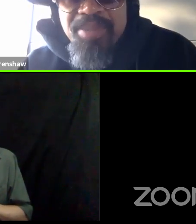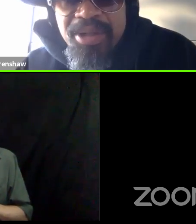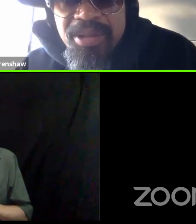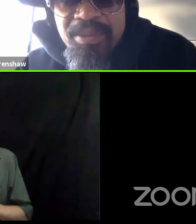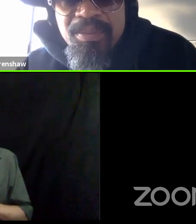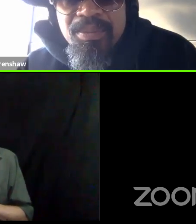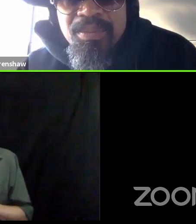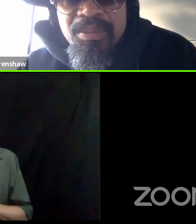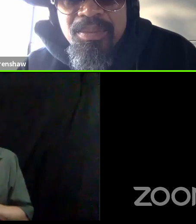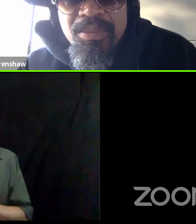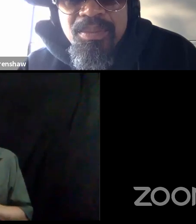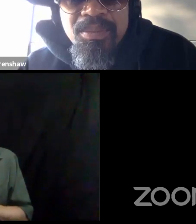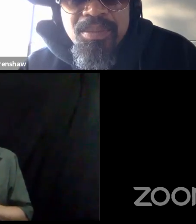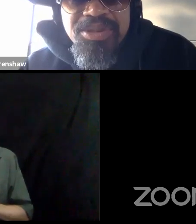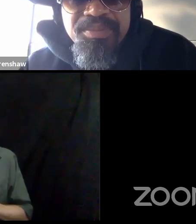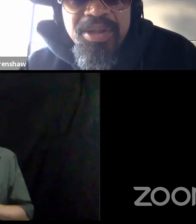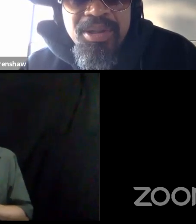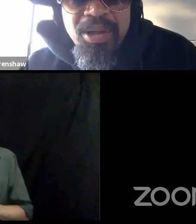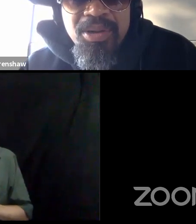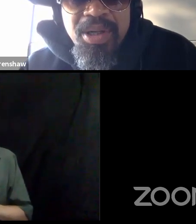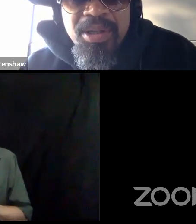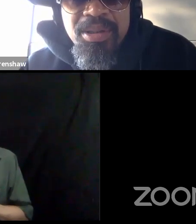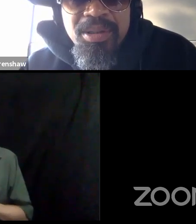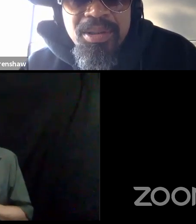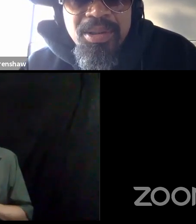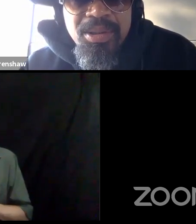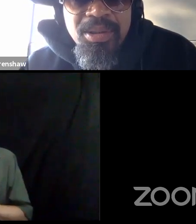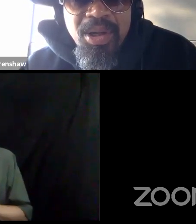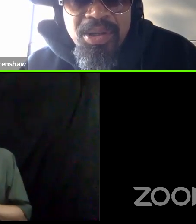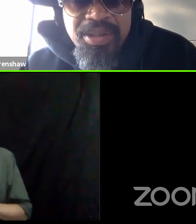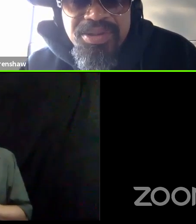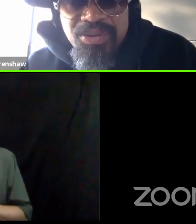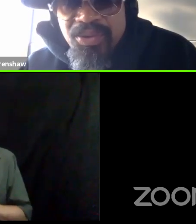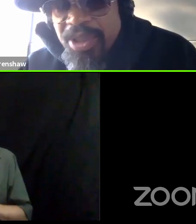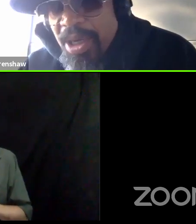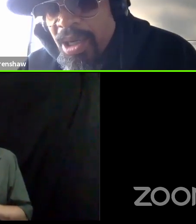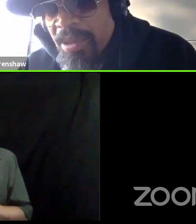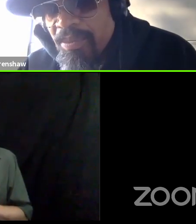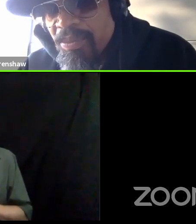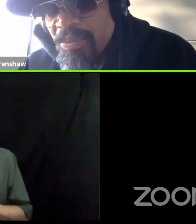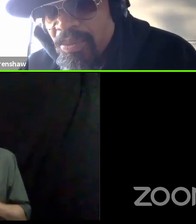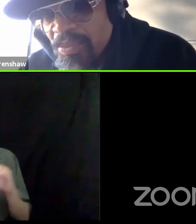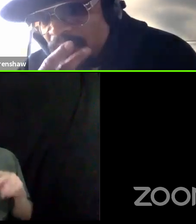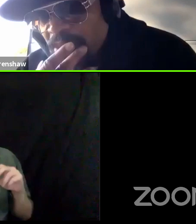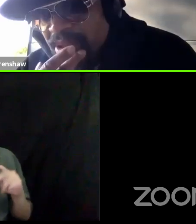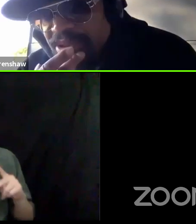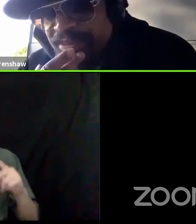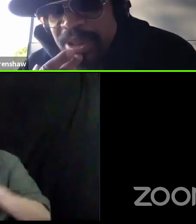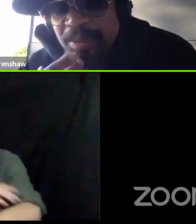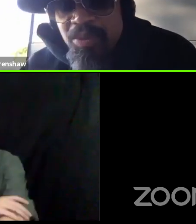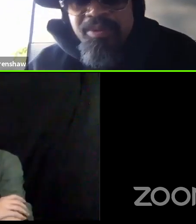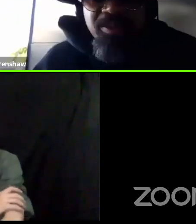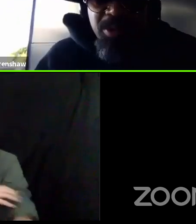Is that better? That's much better, yes. Better, okay. Okay, so do we can just pick up where we were,